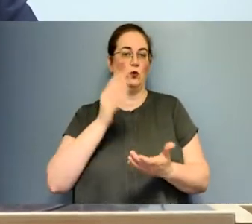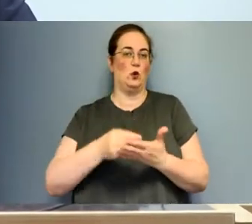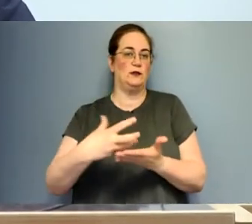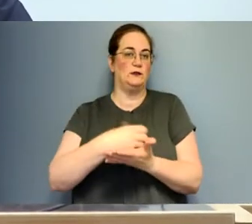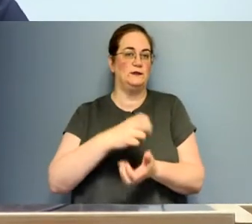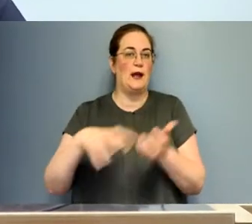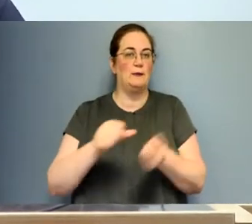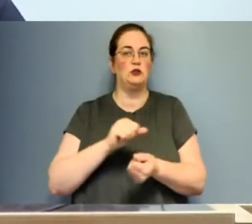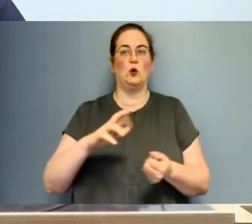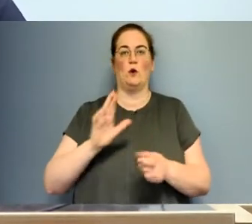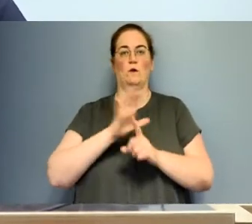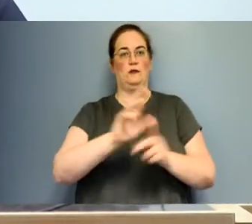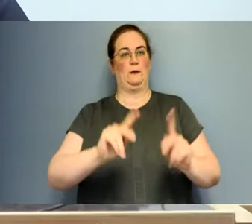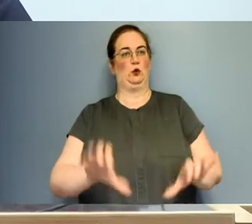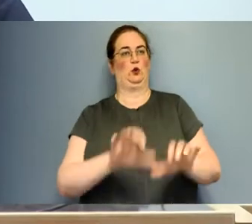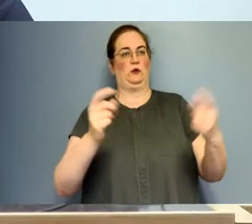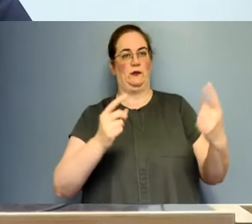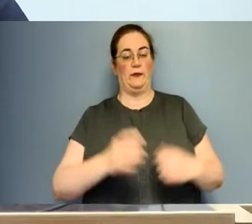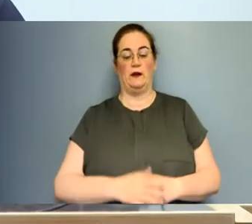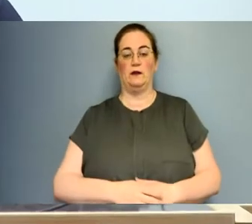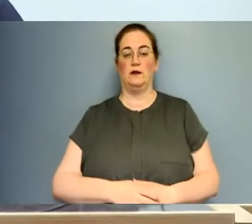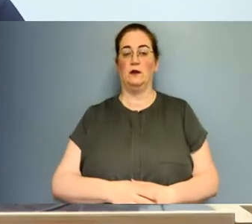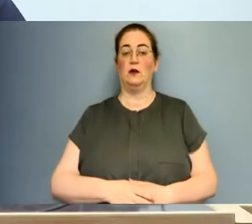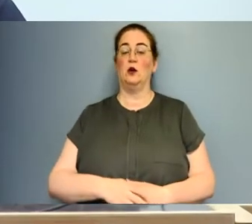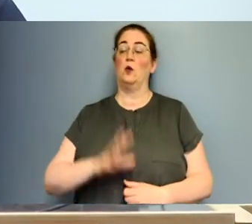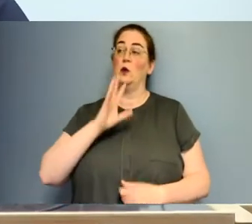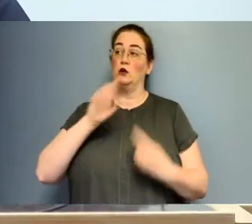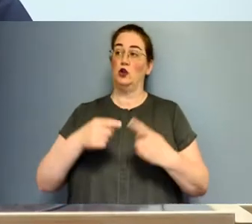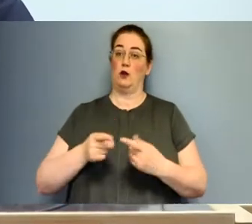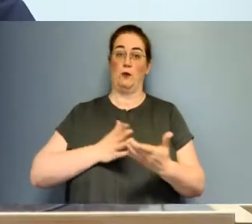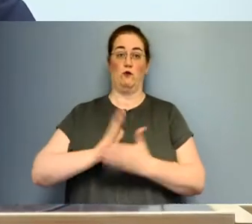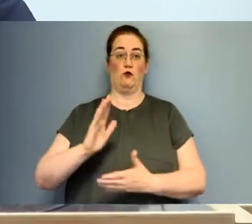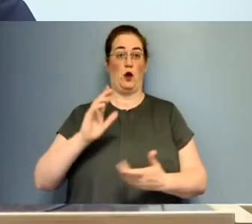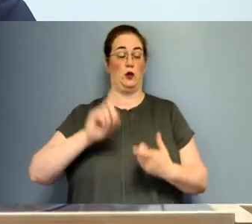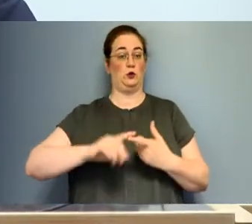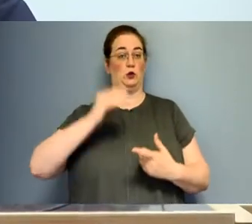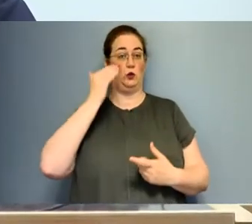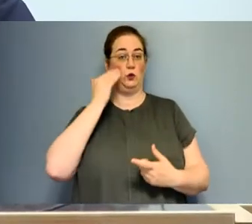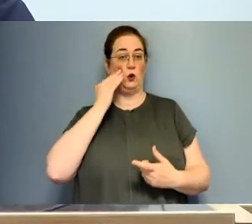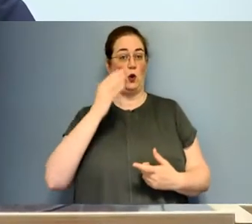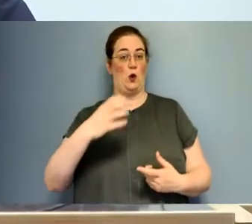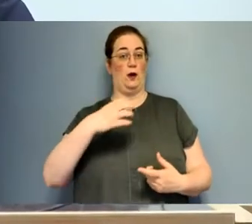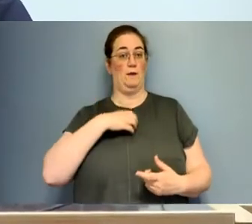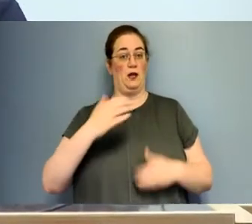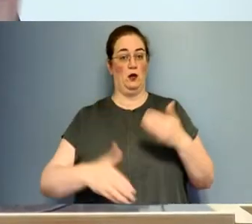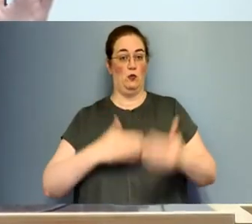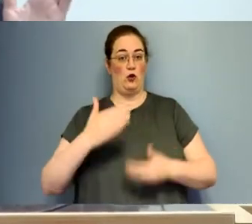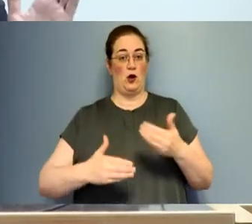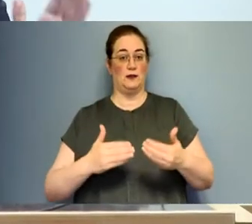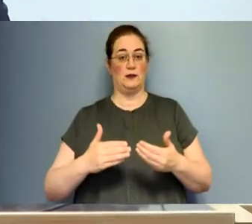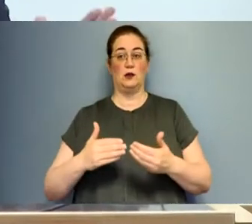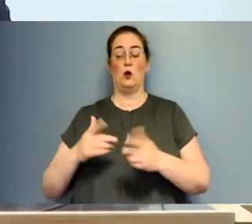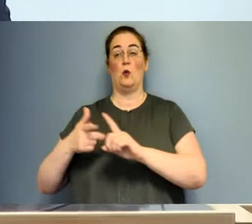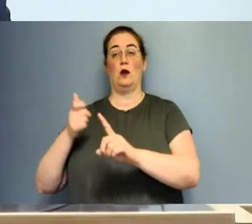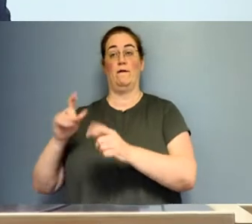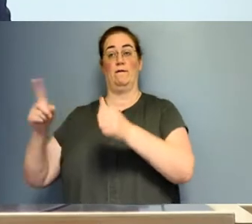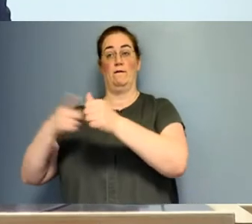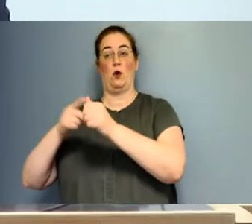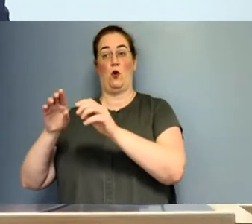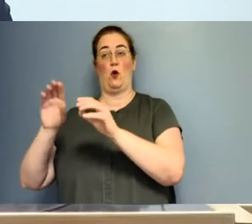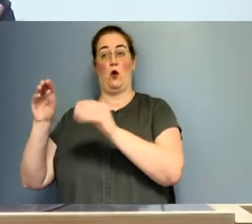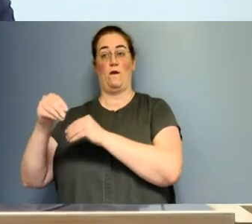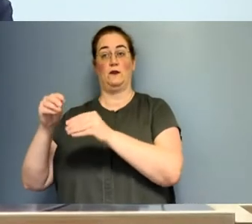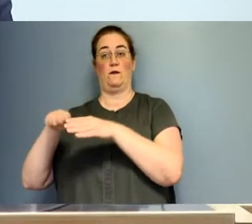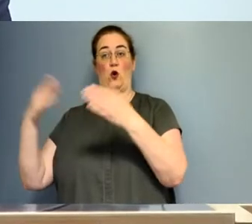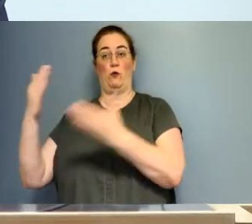to force people to do things. When we talk about this right to know appeal process, when it moves from the Office of Open Records